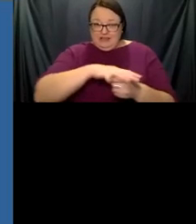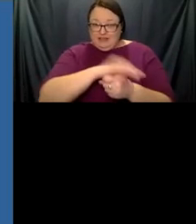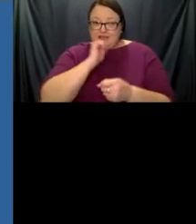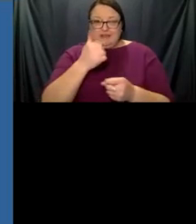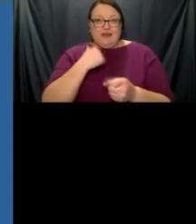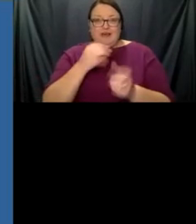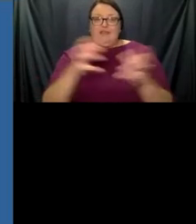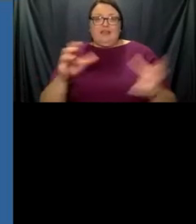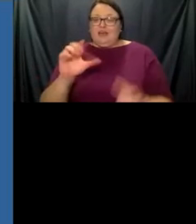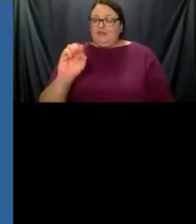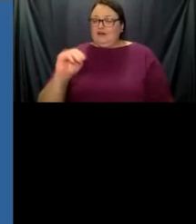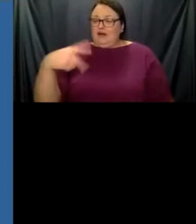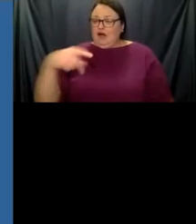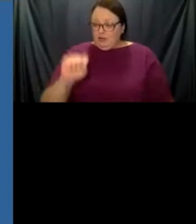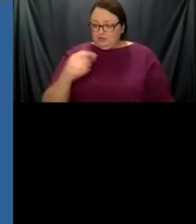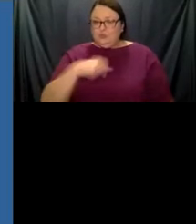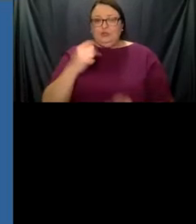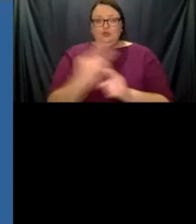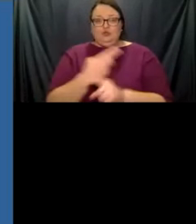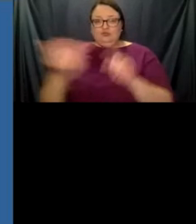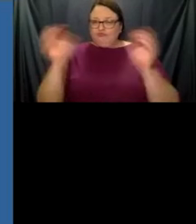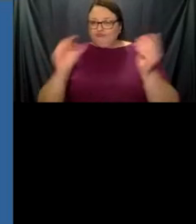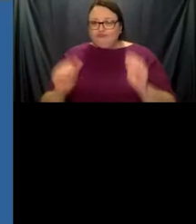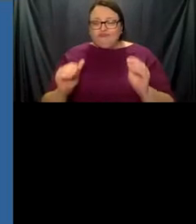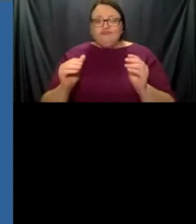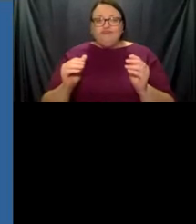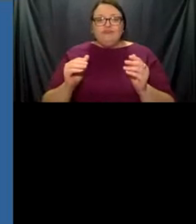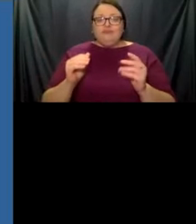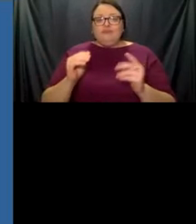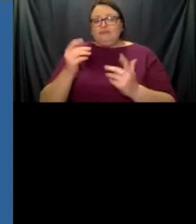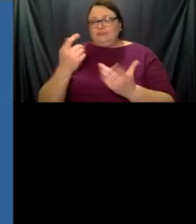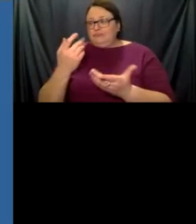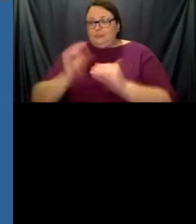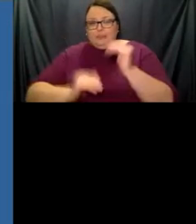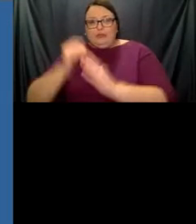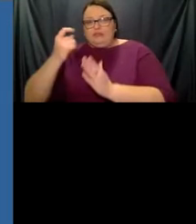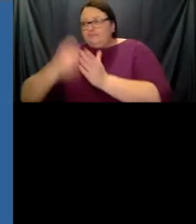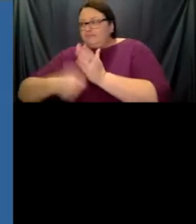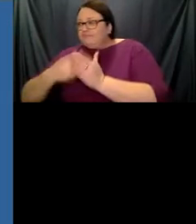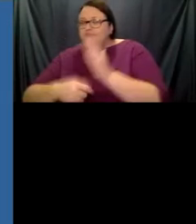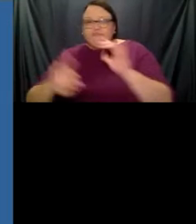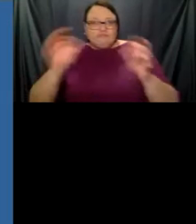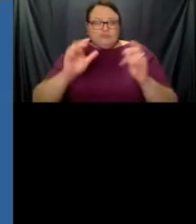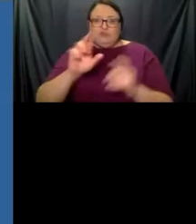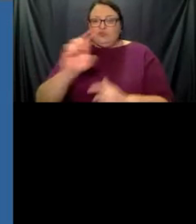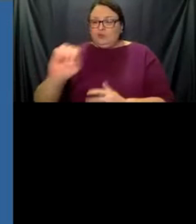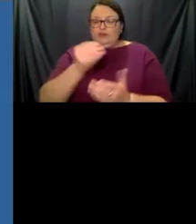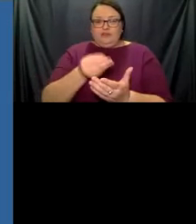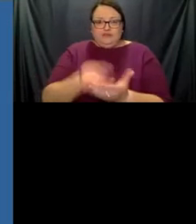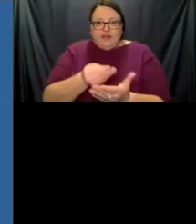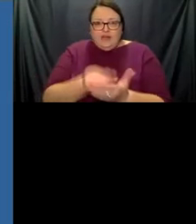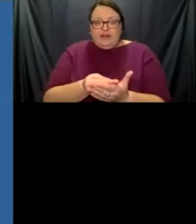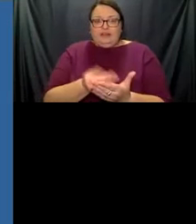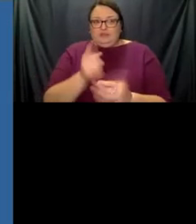problema de redlining. actually utilized to refinance the building and therefore Porque borrow teníamos